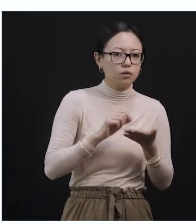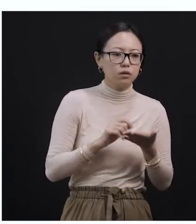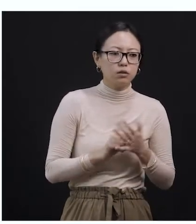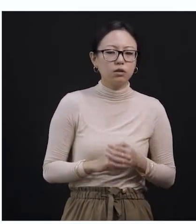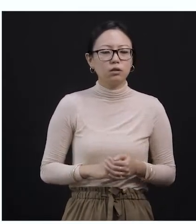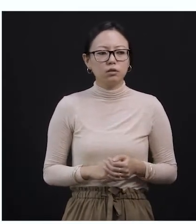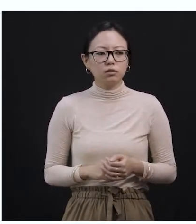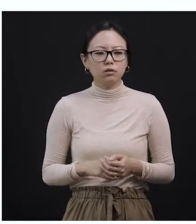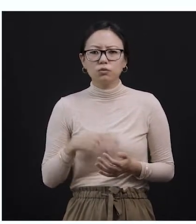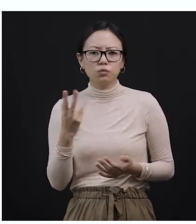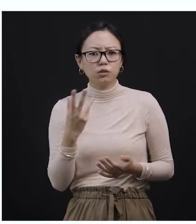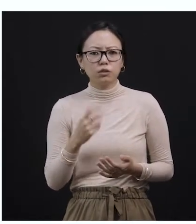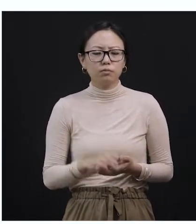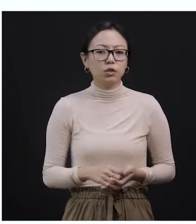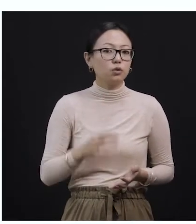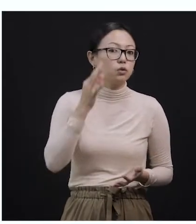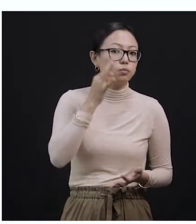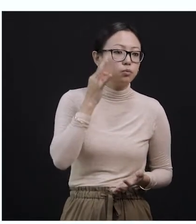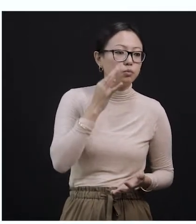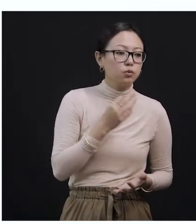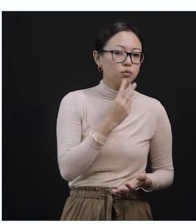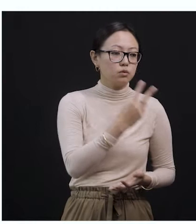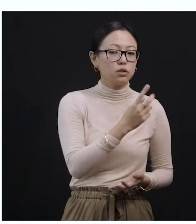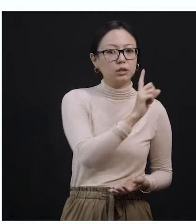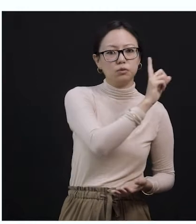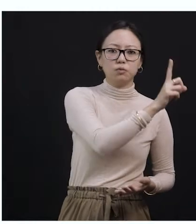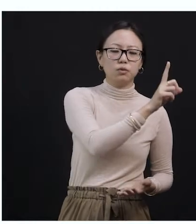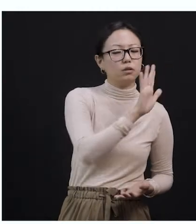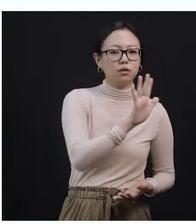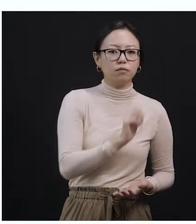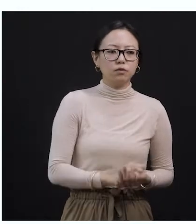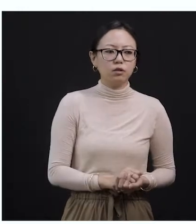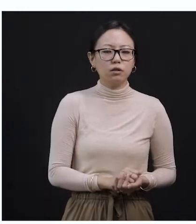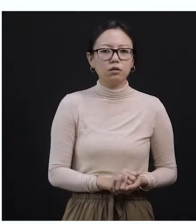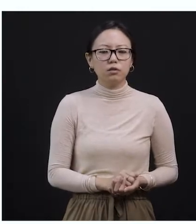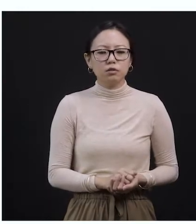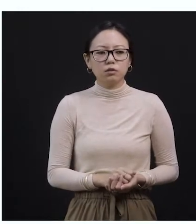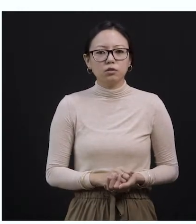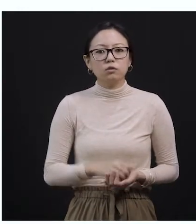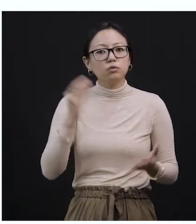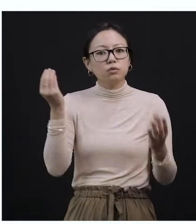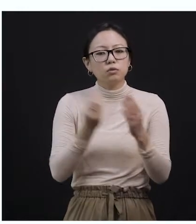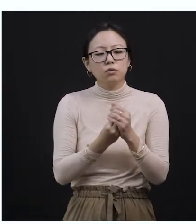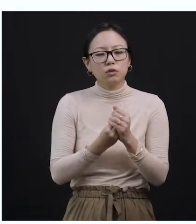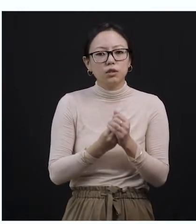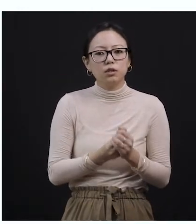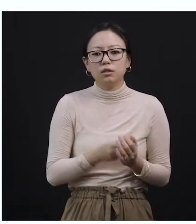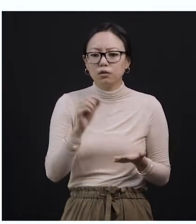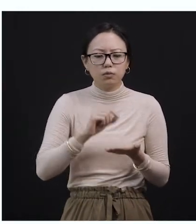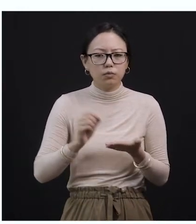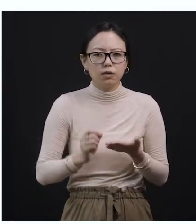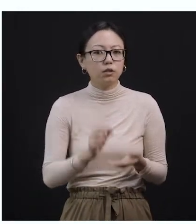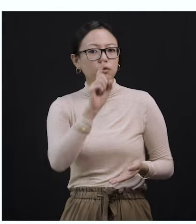1 because in tens place, there's only one blue strip. So when we combine 1 and